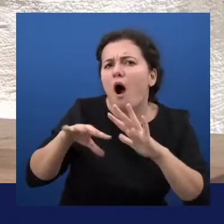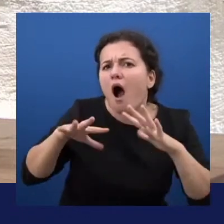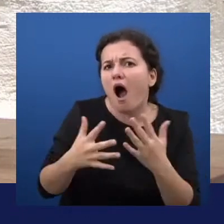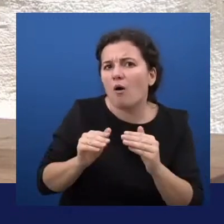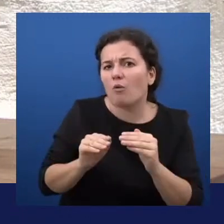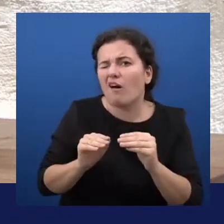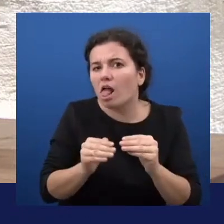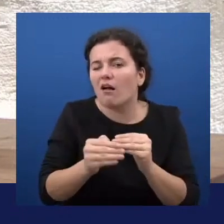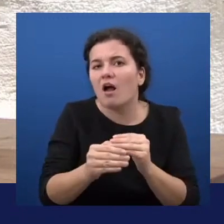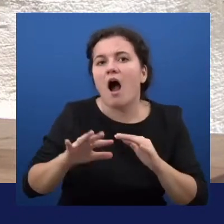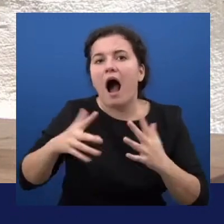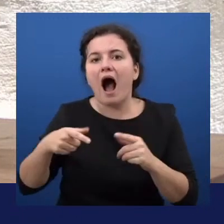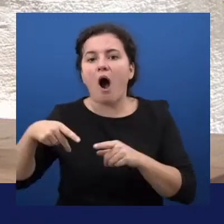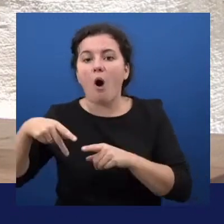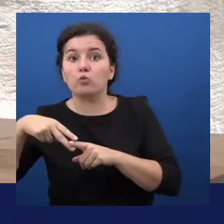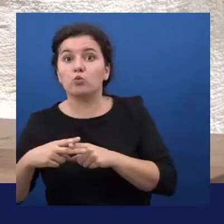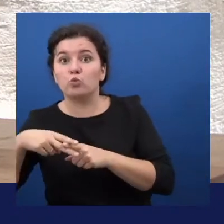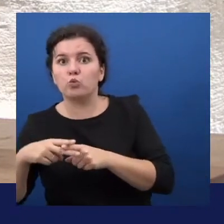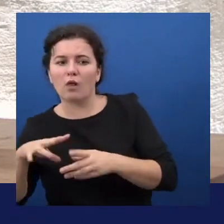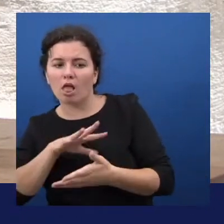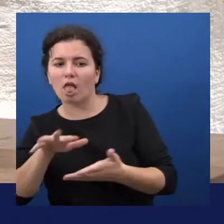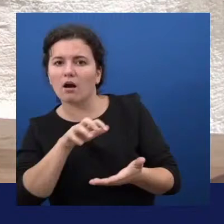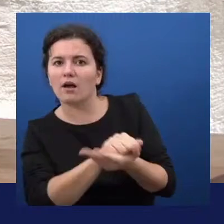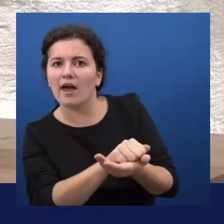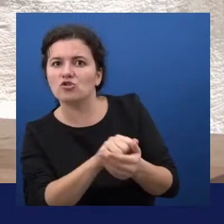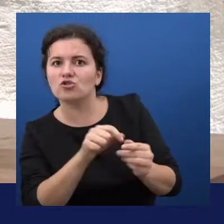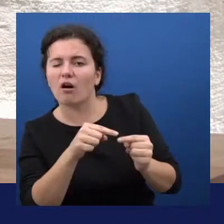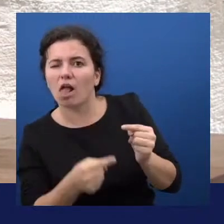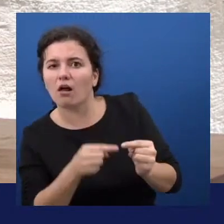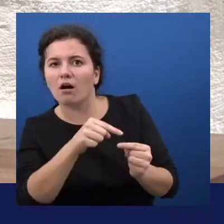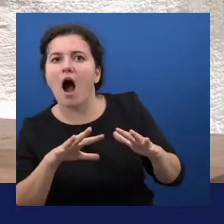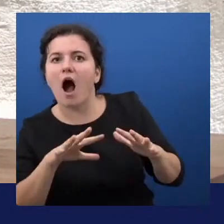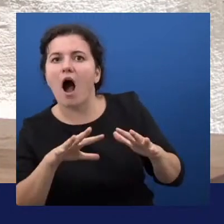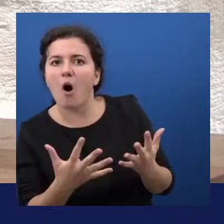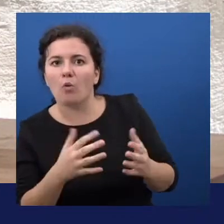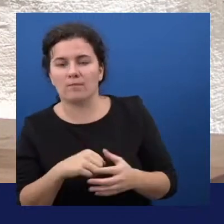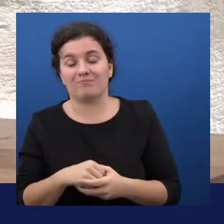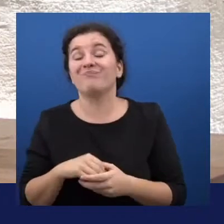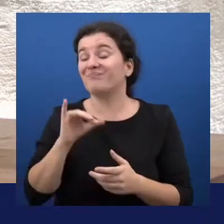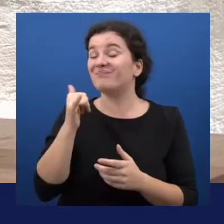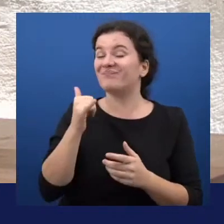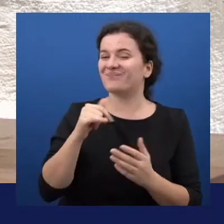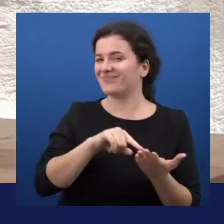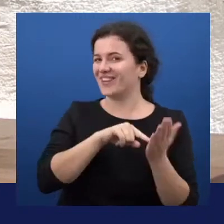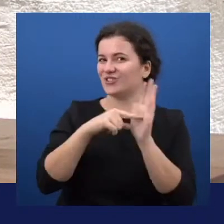detector? Sure, yeah. Let me share my screen.